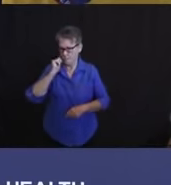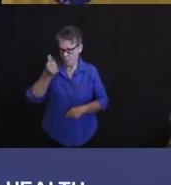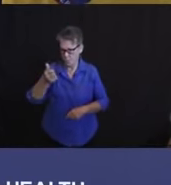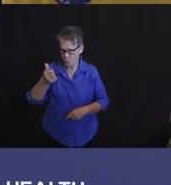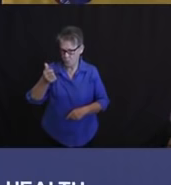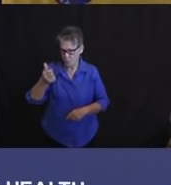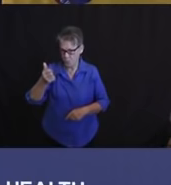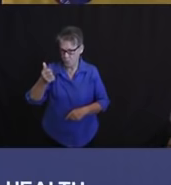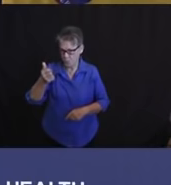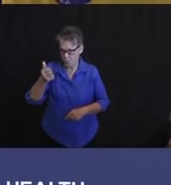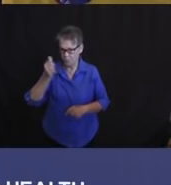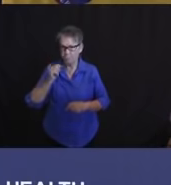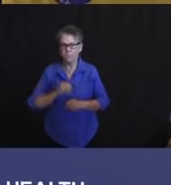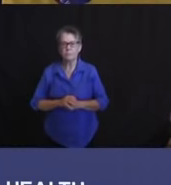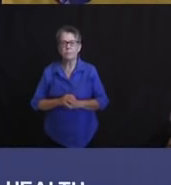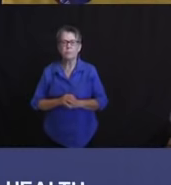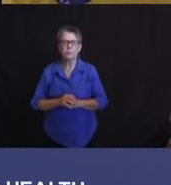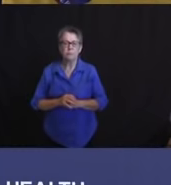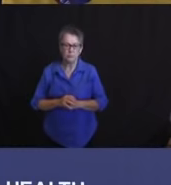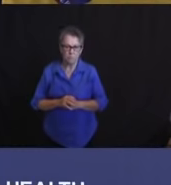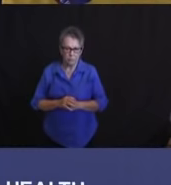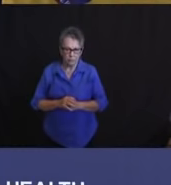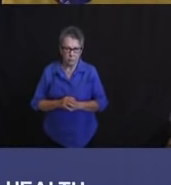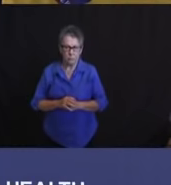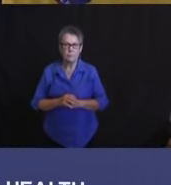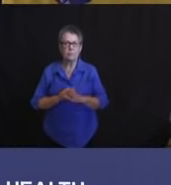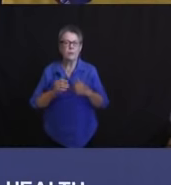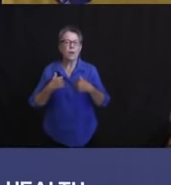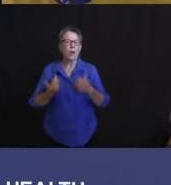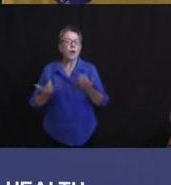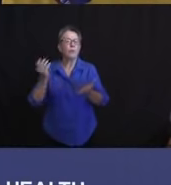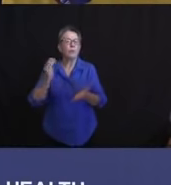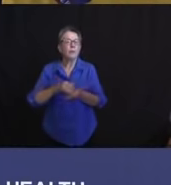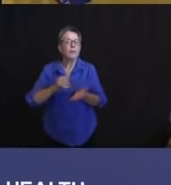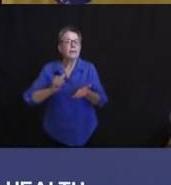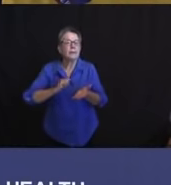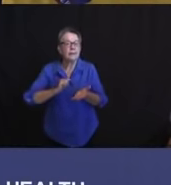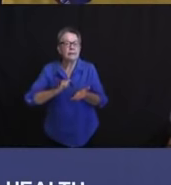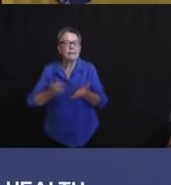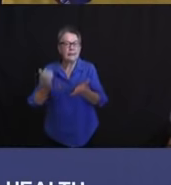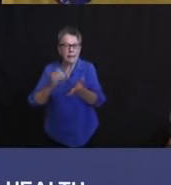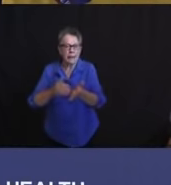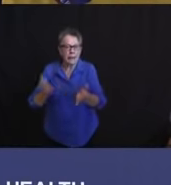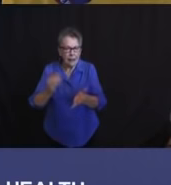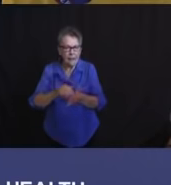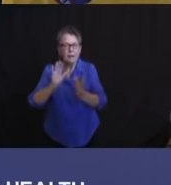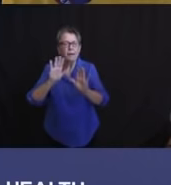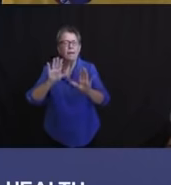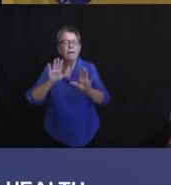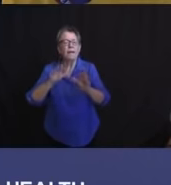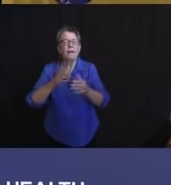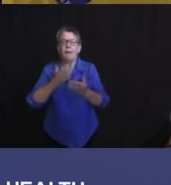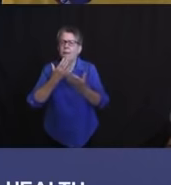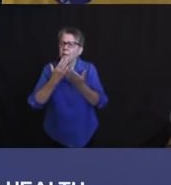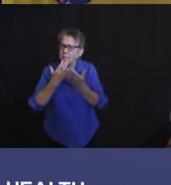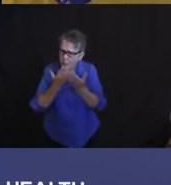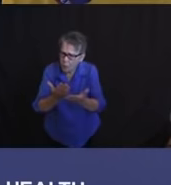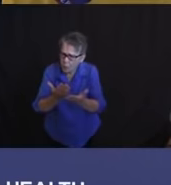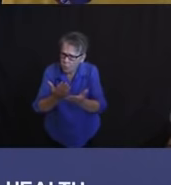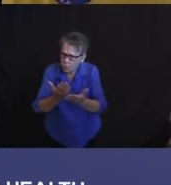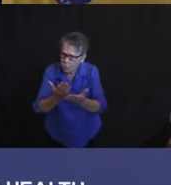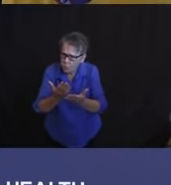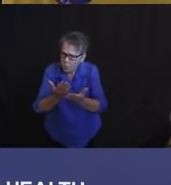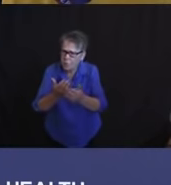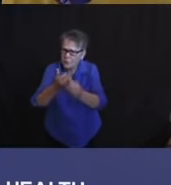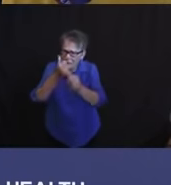I want to say what I say every day, and that is thank you, folks, overwhelmingly, whether you're an individual, a small business, a